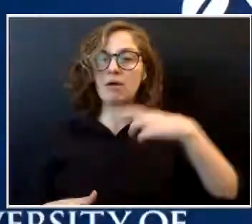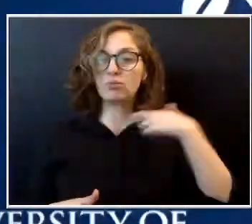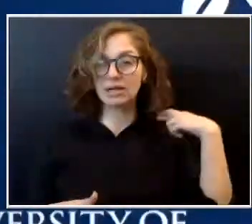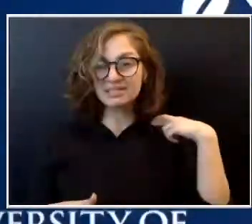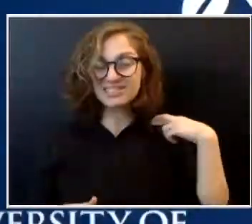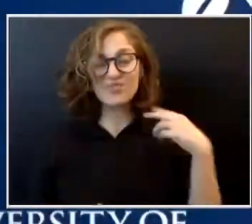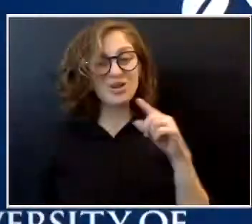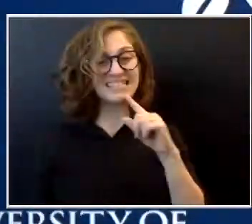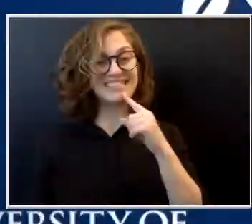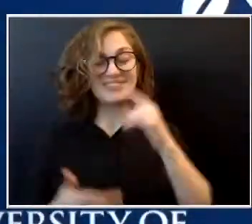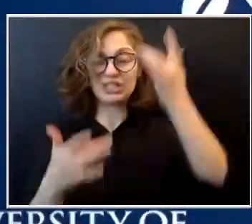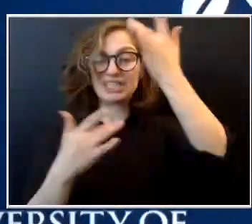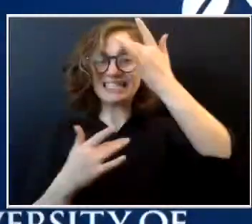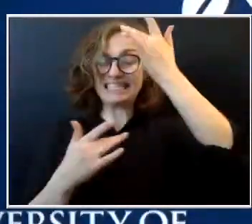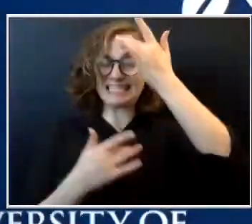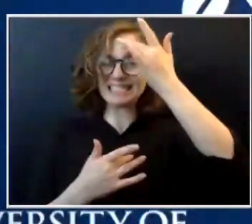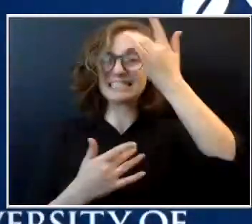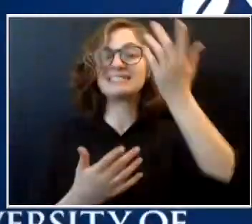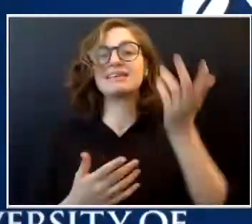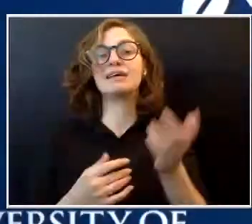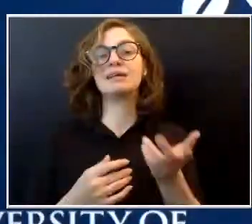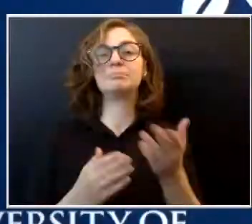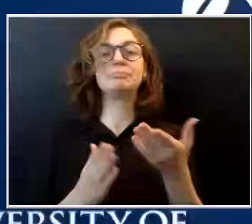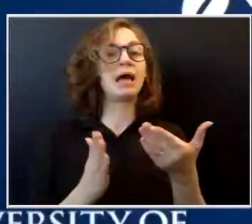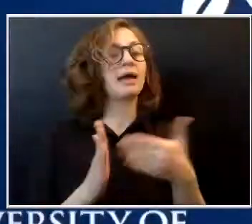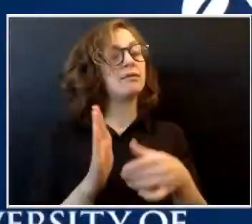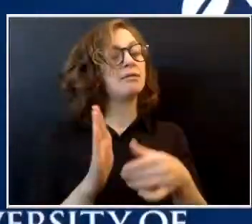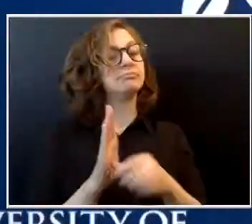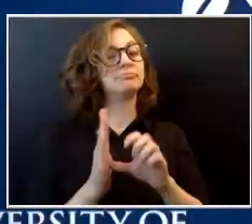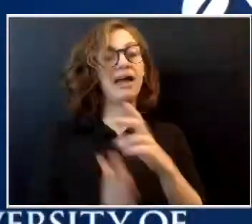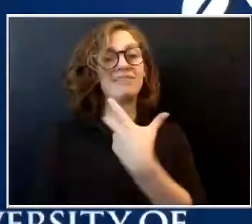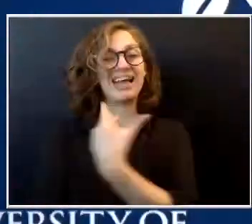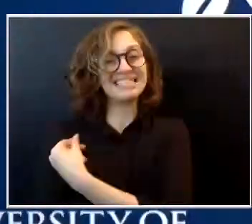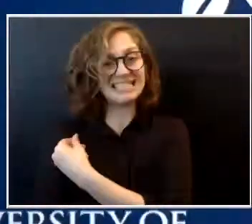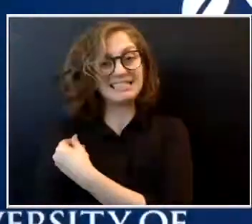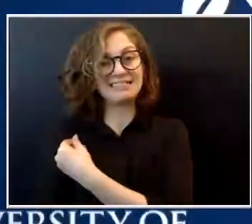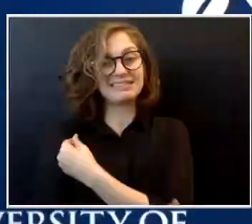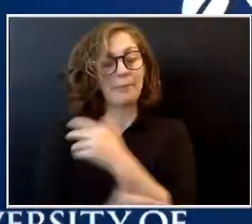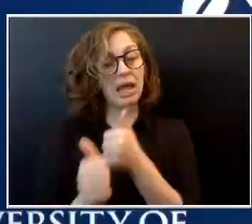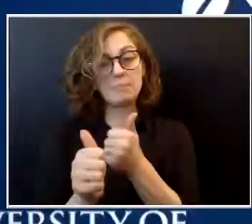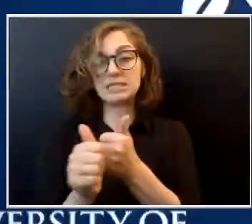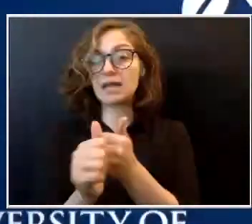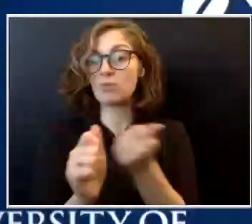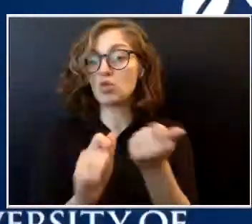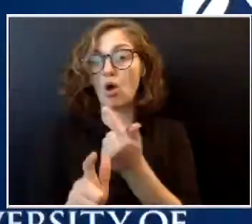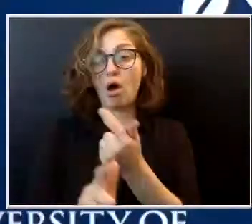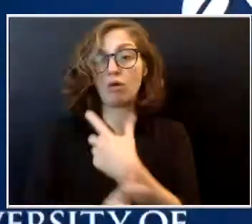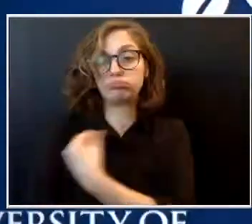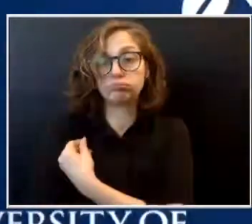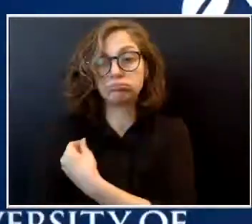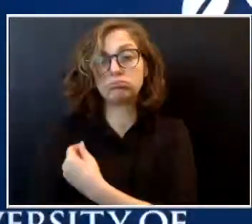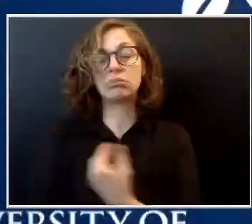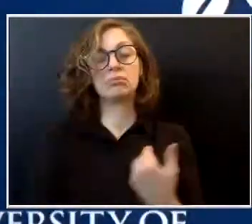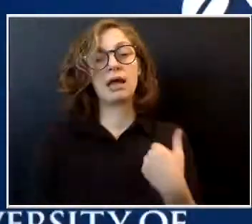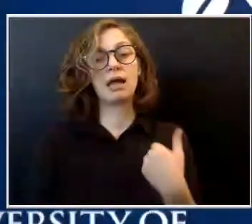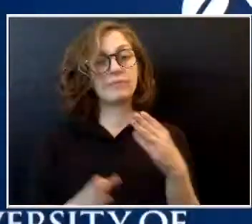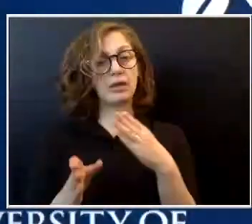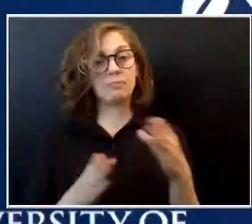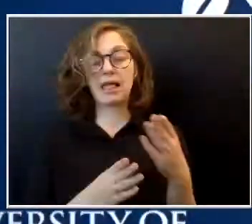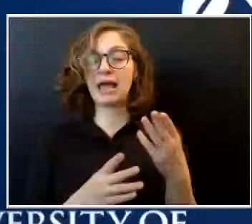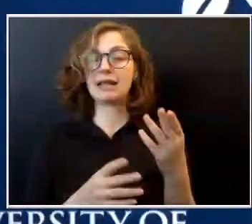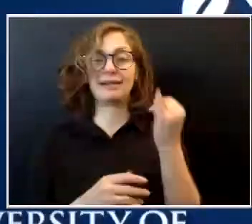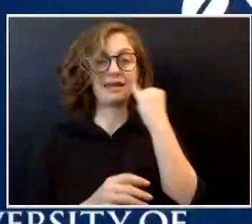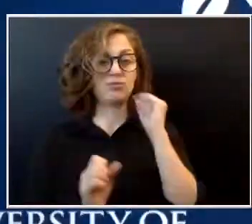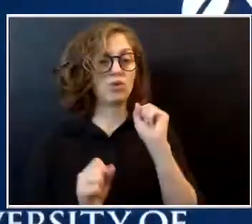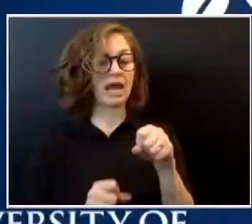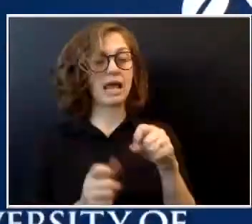again, getting vaccinated, being up to date with your vaccination, having a plan if you're positive, and getting on those antivirals are all going to help